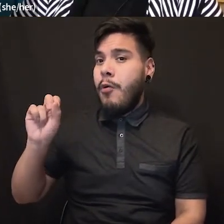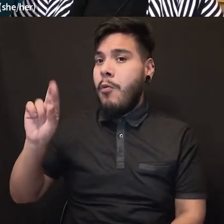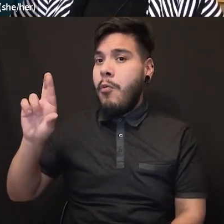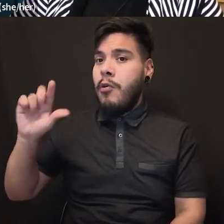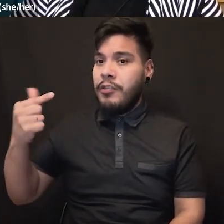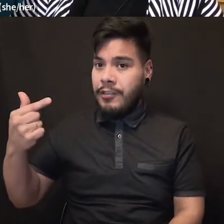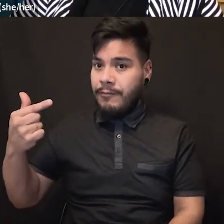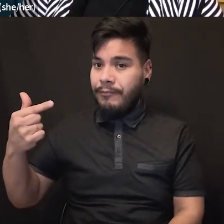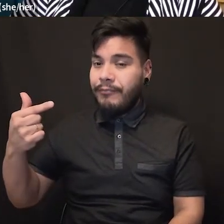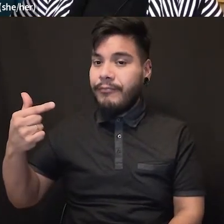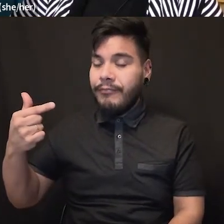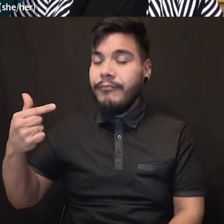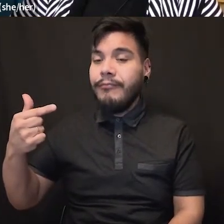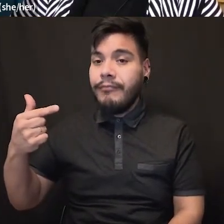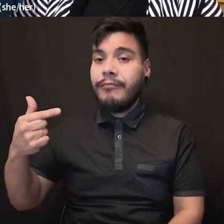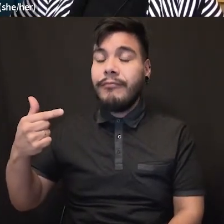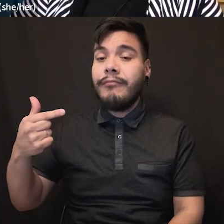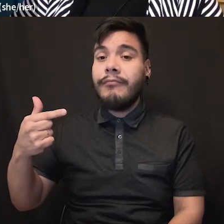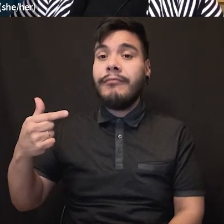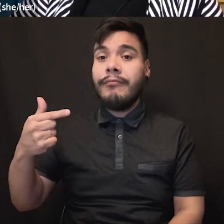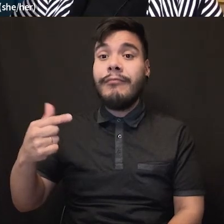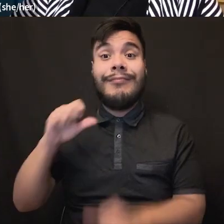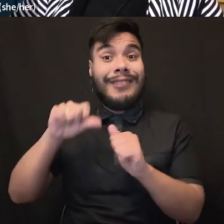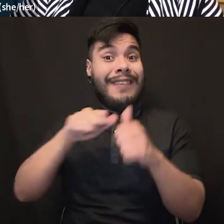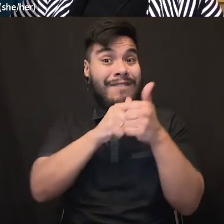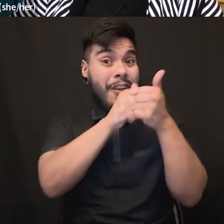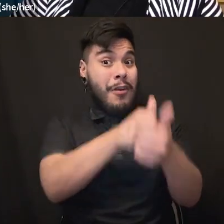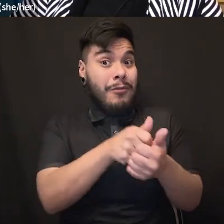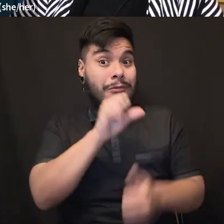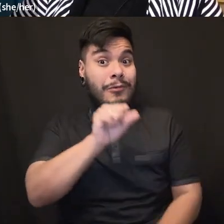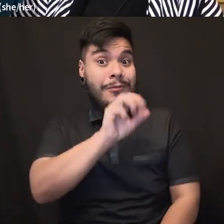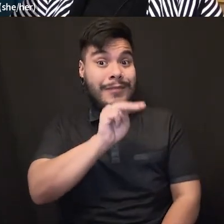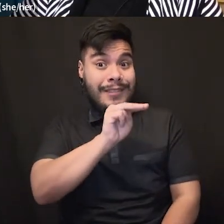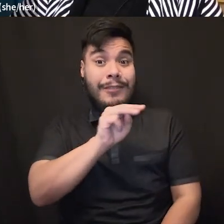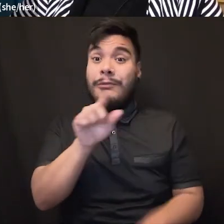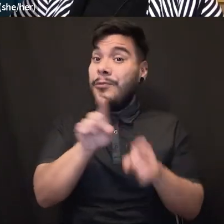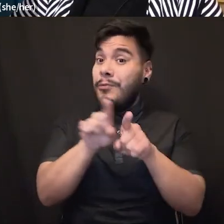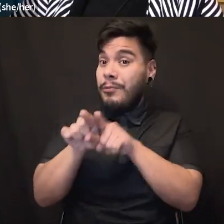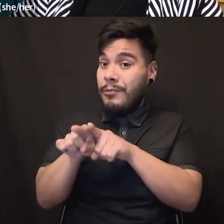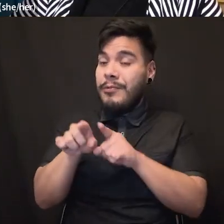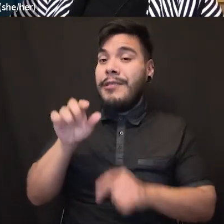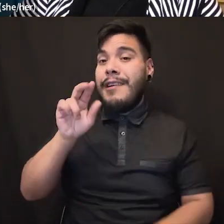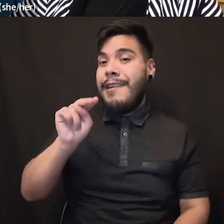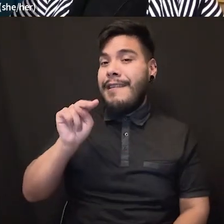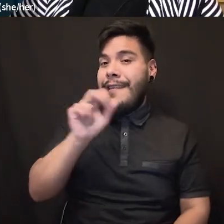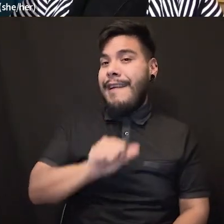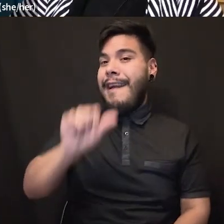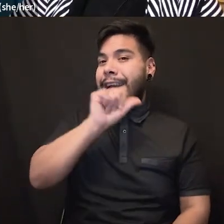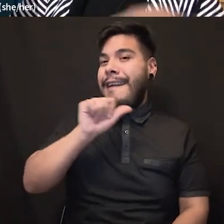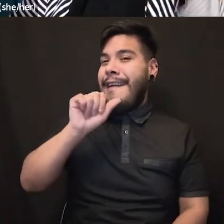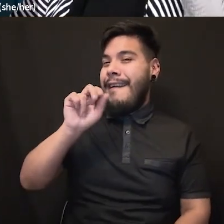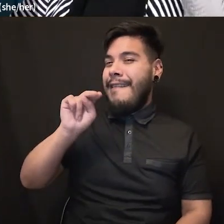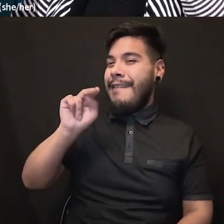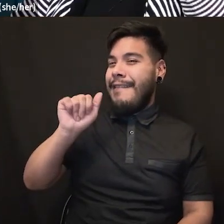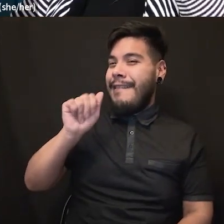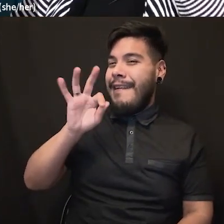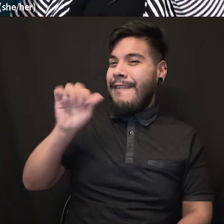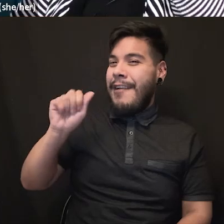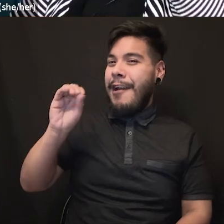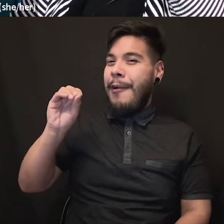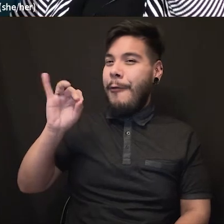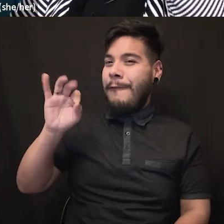naafa.org. And you can also follow us on your favorite social media apps at NAAFA Official.